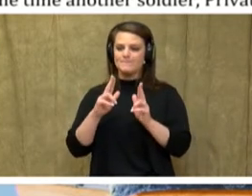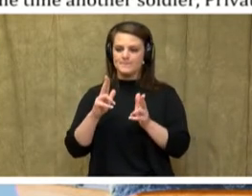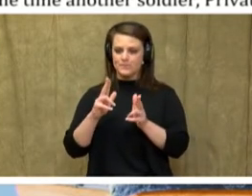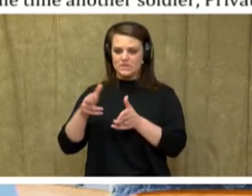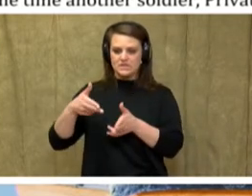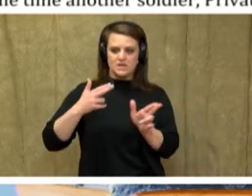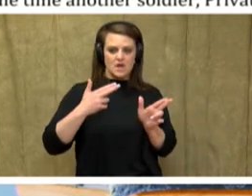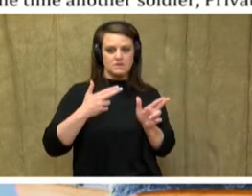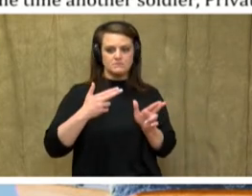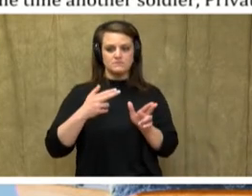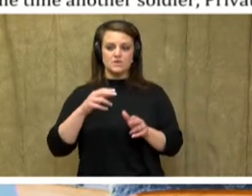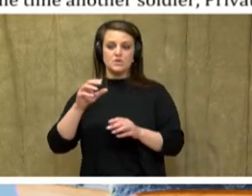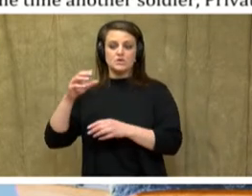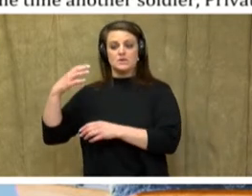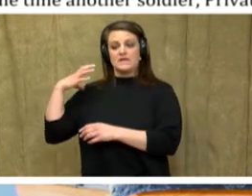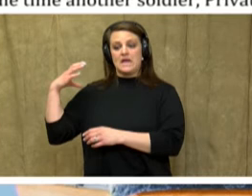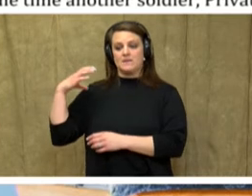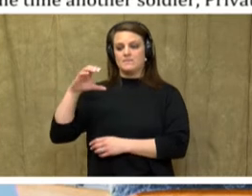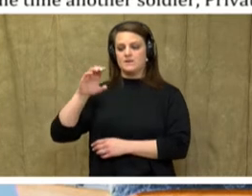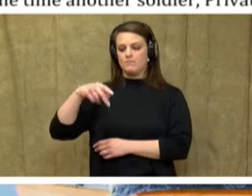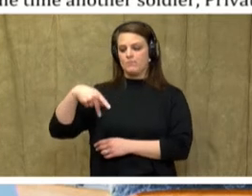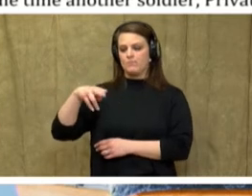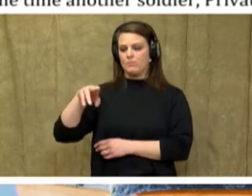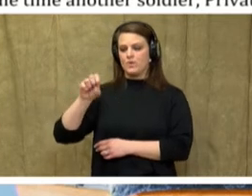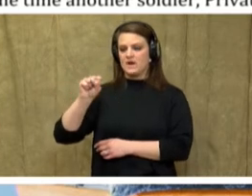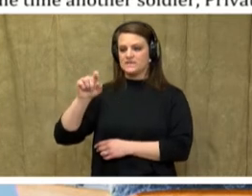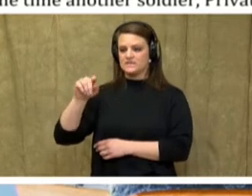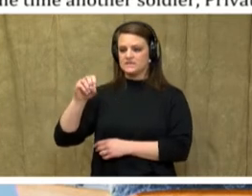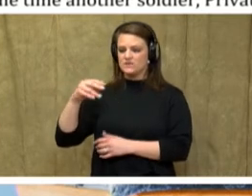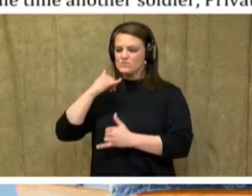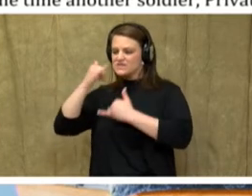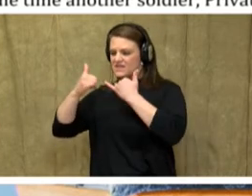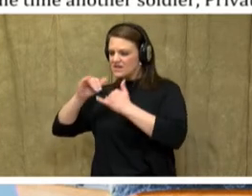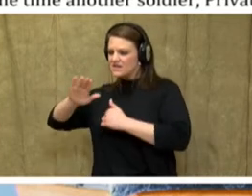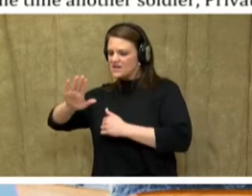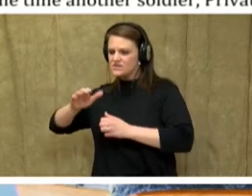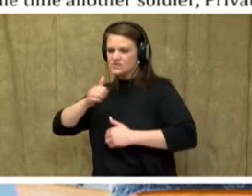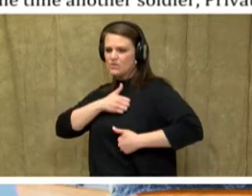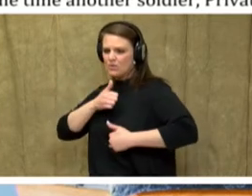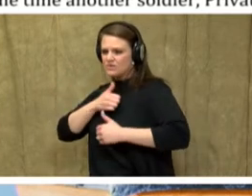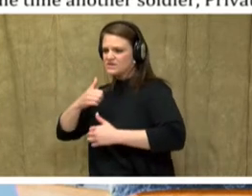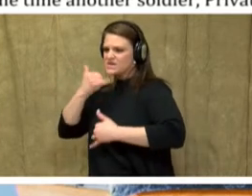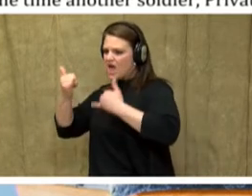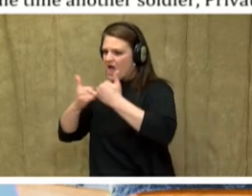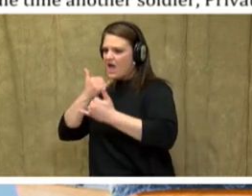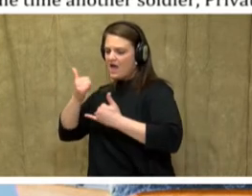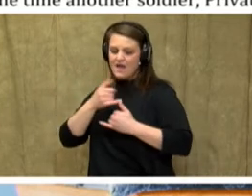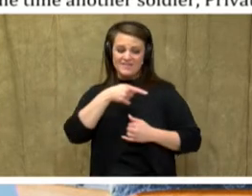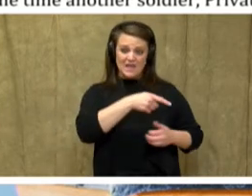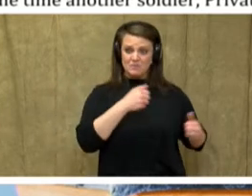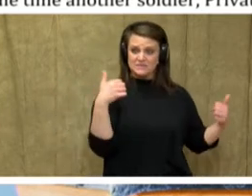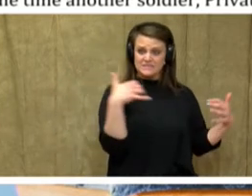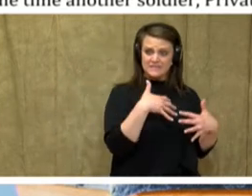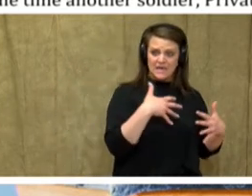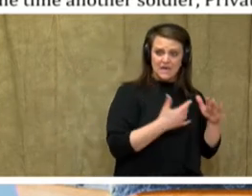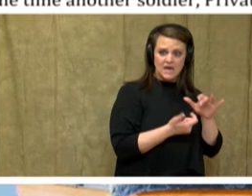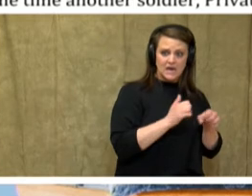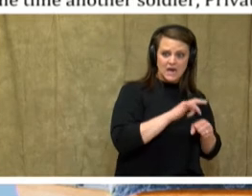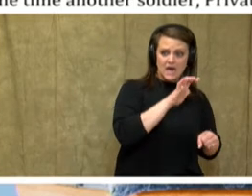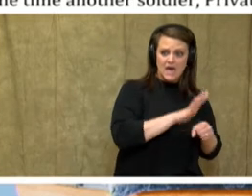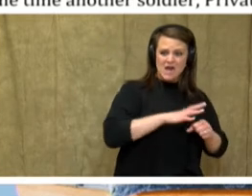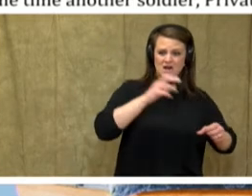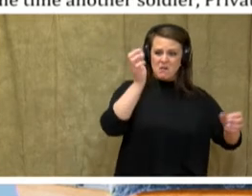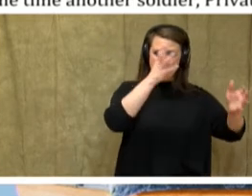British captain, Preston, was yelling orders at his soldiers, making more Americans scared. Americans were angrily